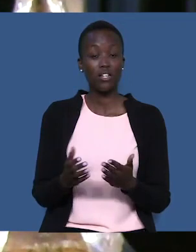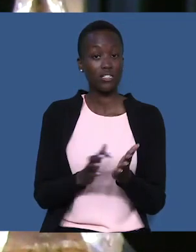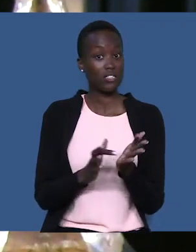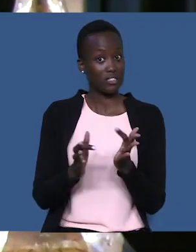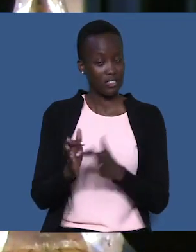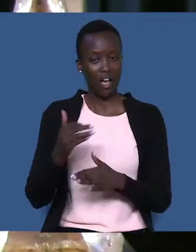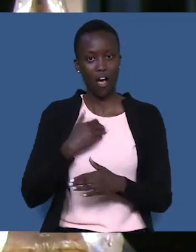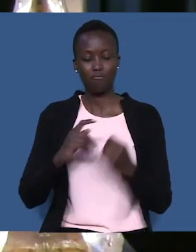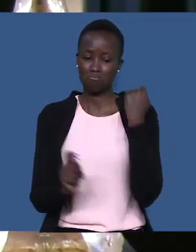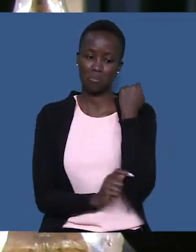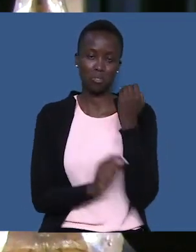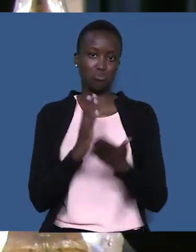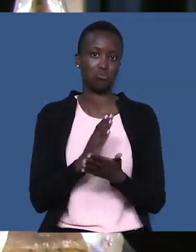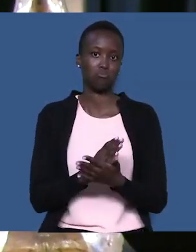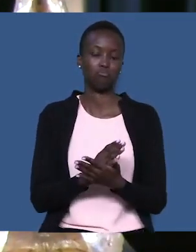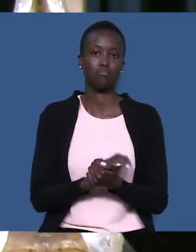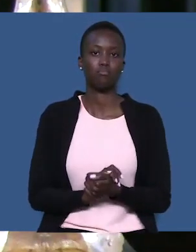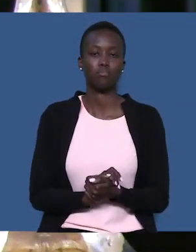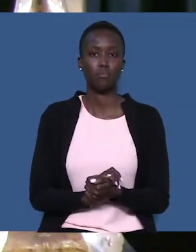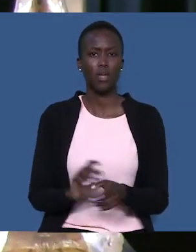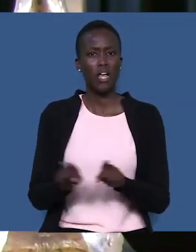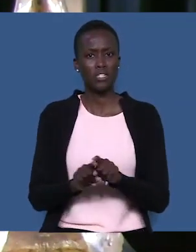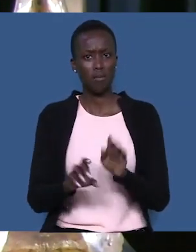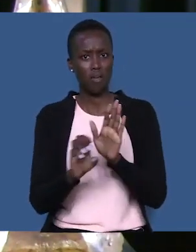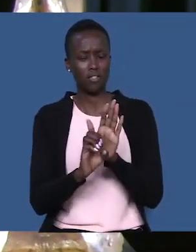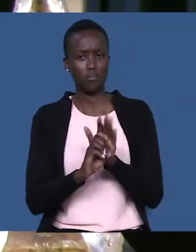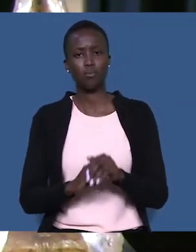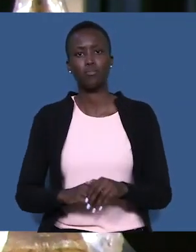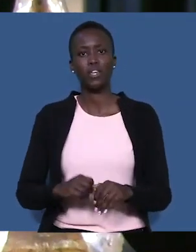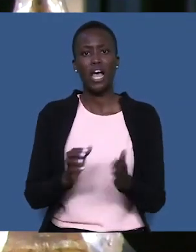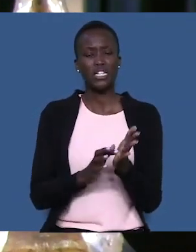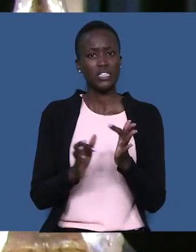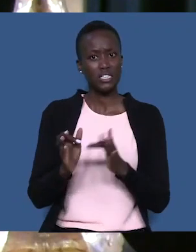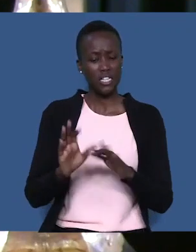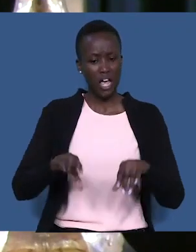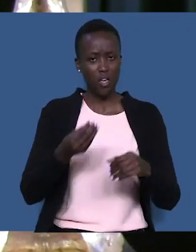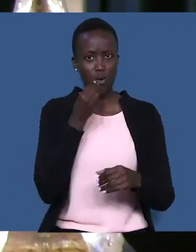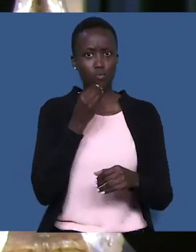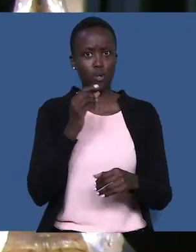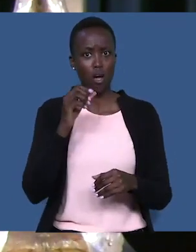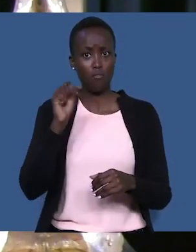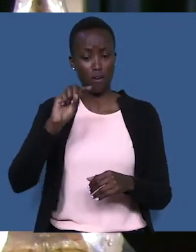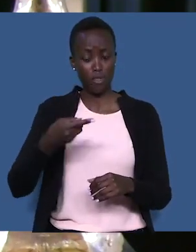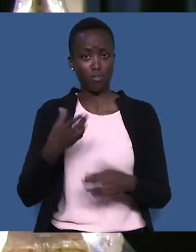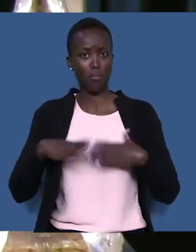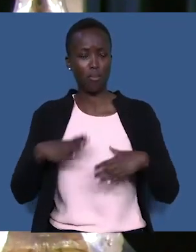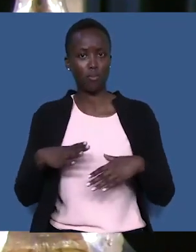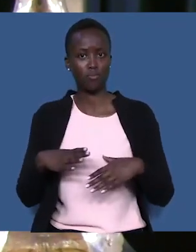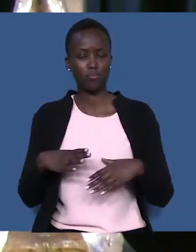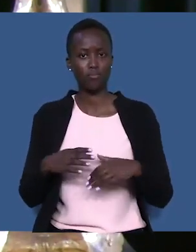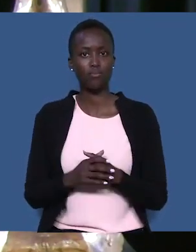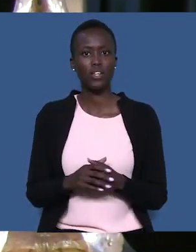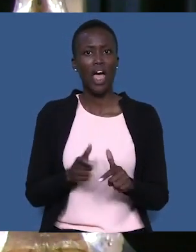Matthew chapter 4. Now, during his ministry, he fed 5,000 people, and he made the disciples to get to the